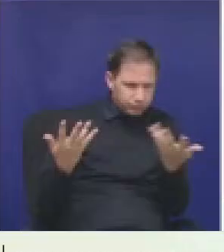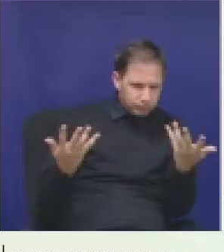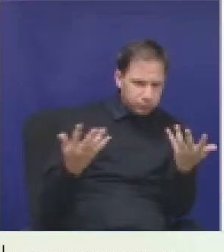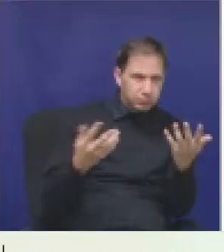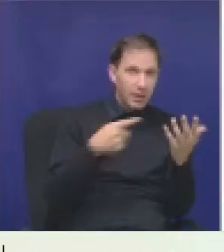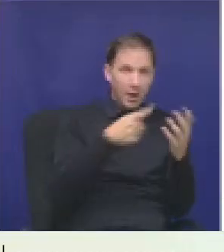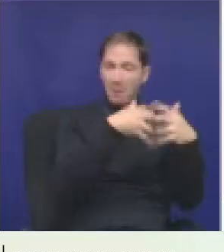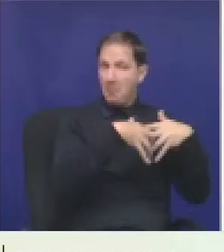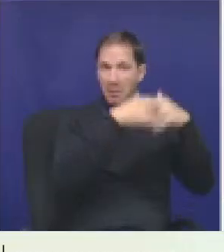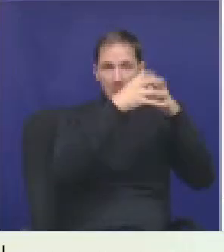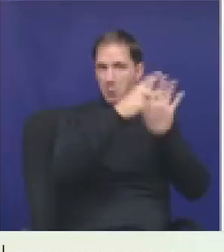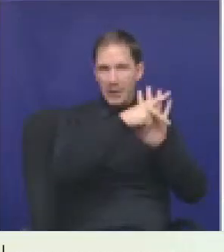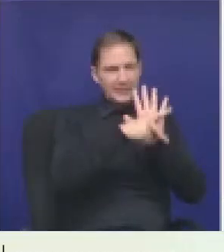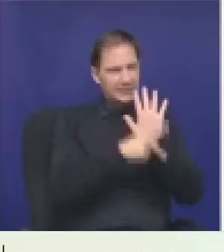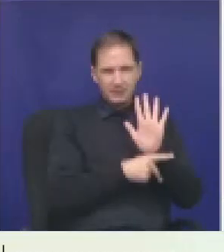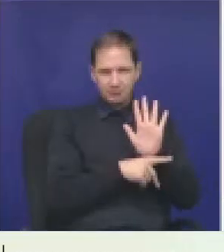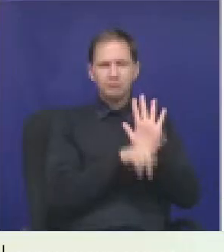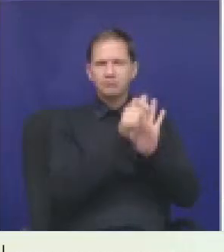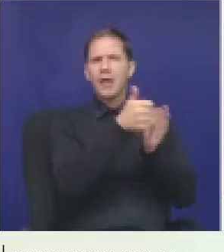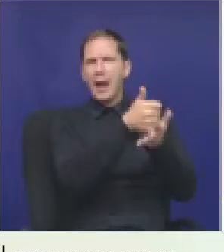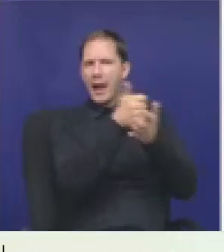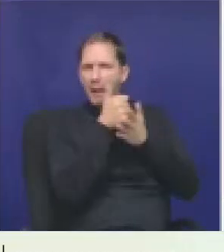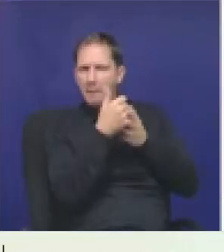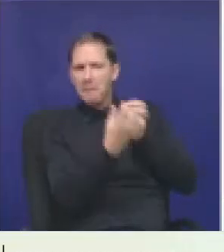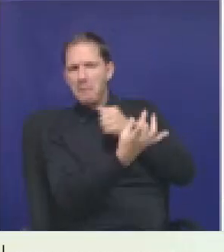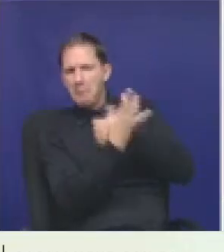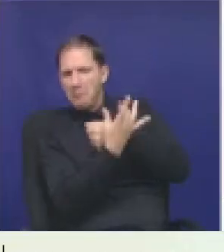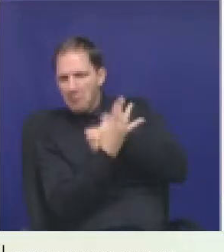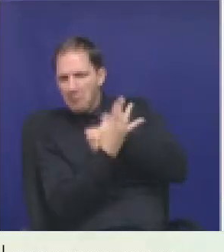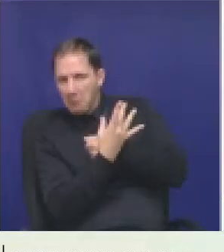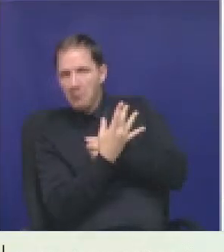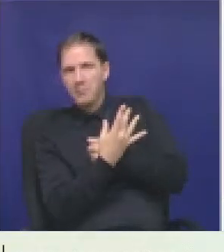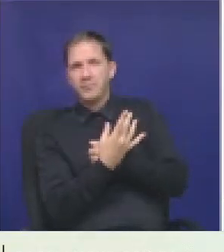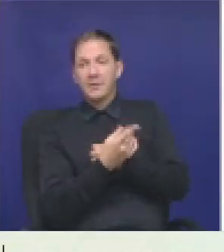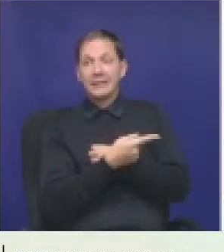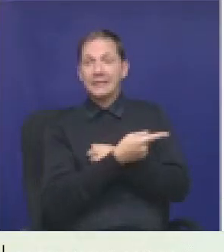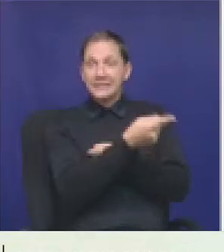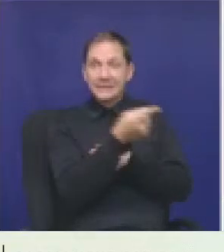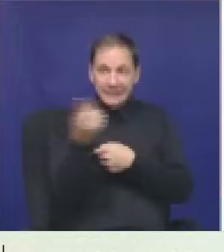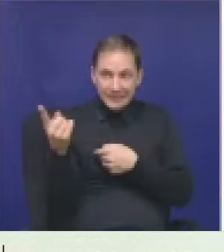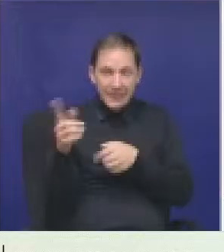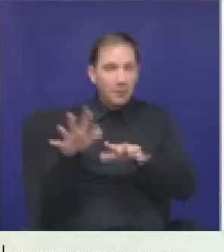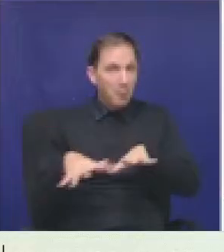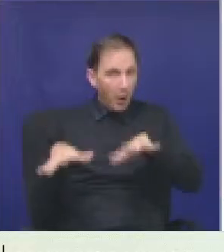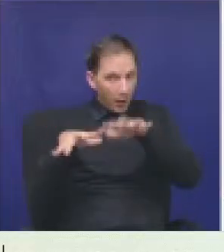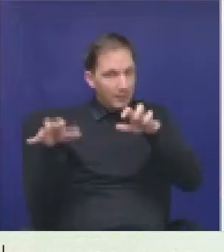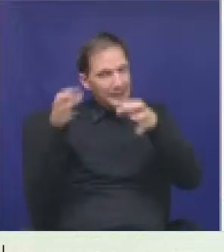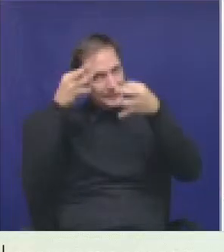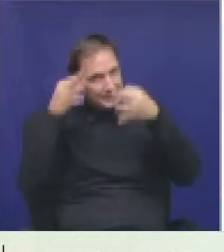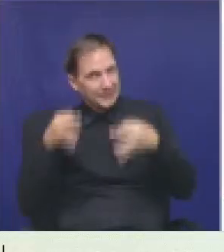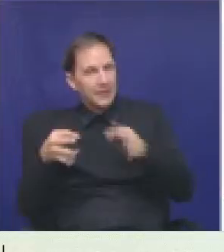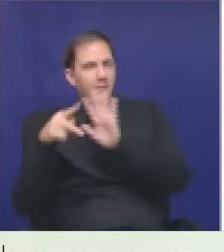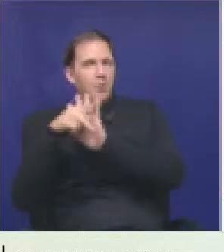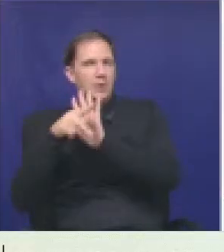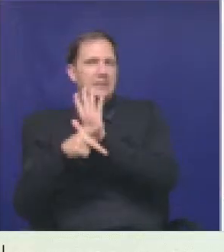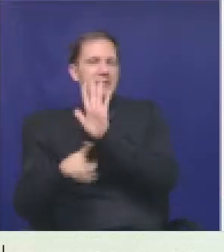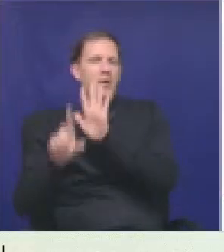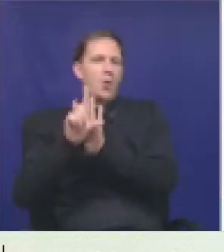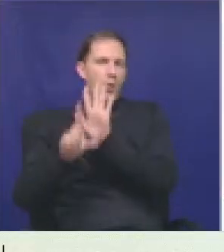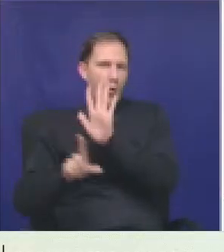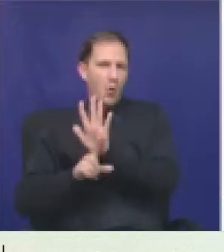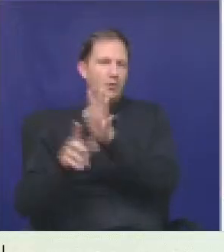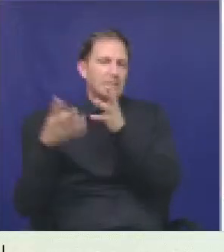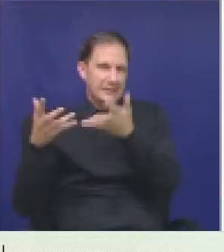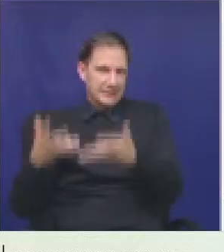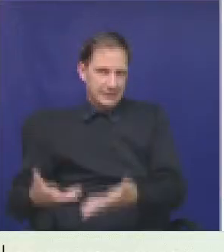informs it. It is for us, the policymakers, the lawmakers, the executives, to use these insights wisely. Chairperson,